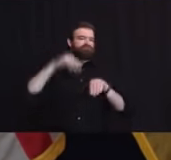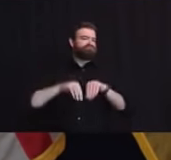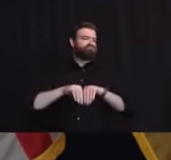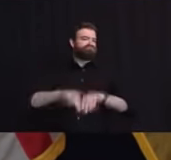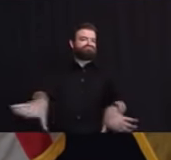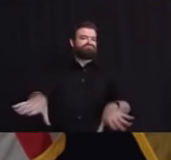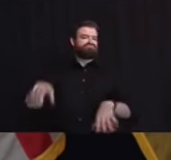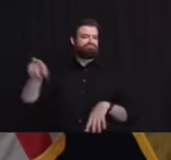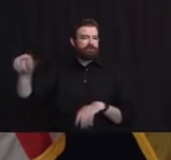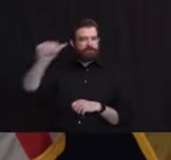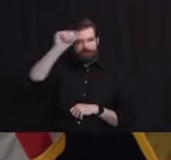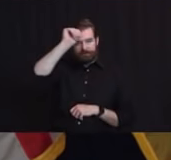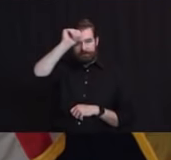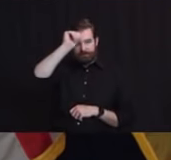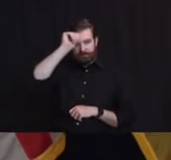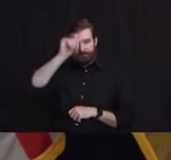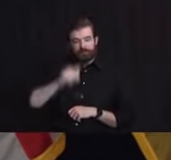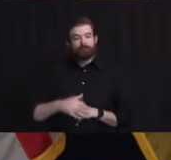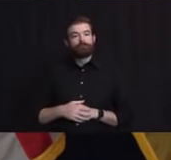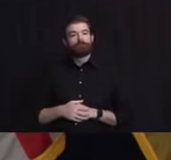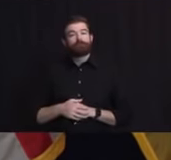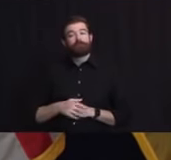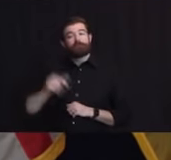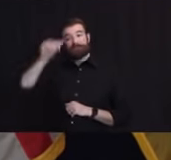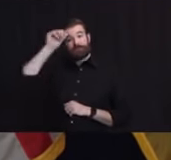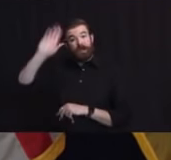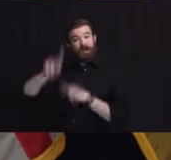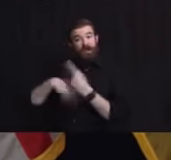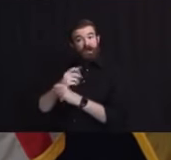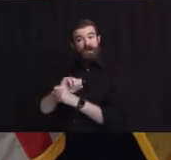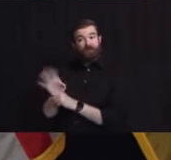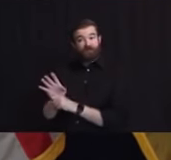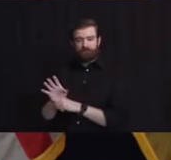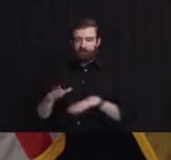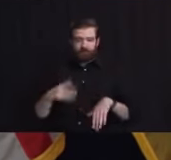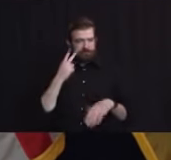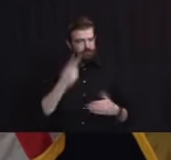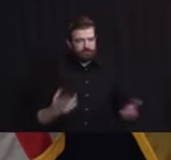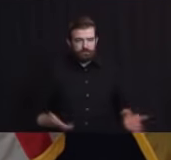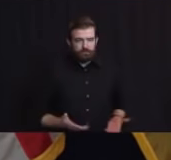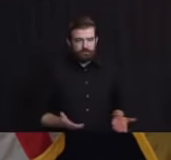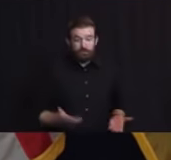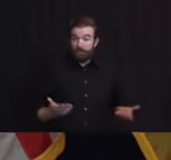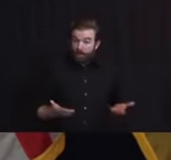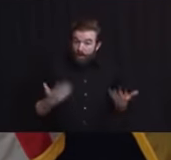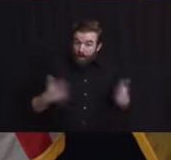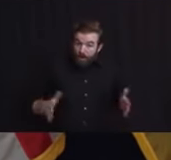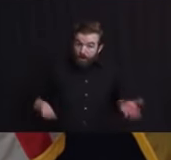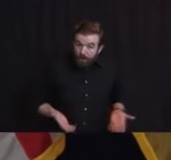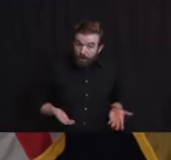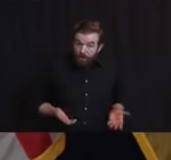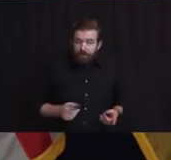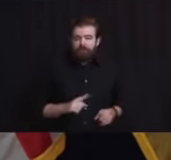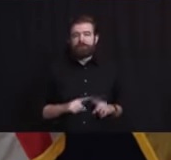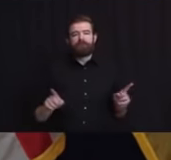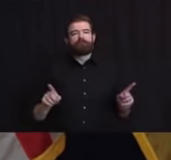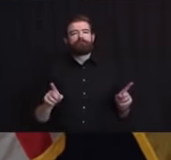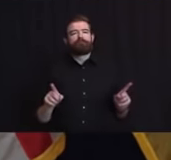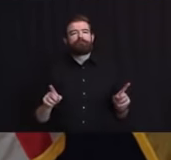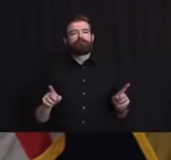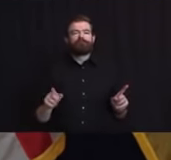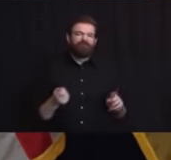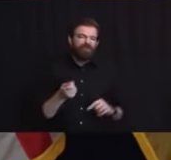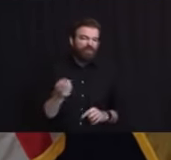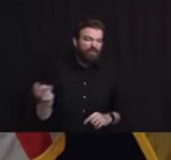this variant in New Jersey, which does not mean that we won't and does not mean that it isn't circulating in very low numbers here. But it does point